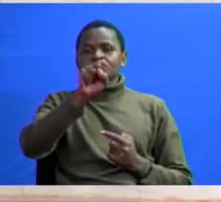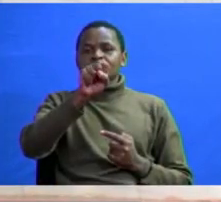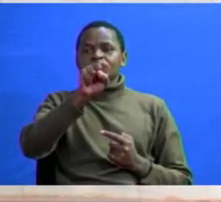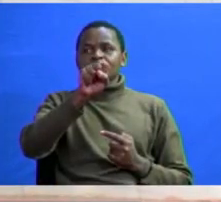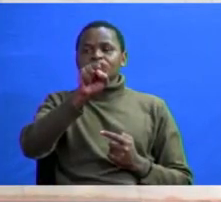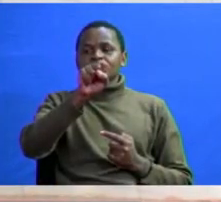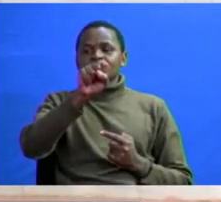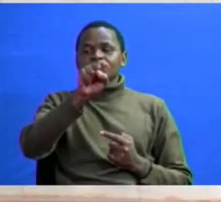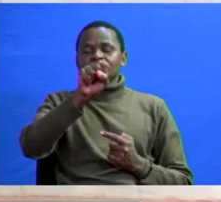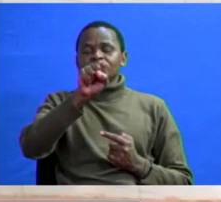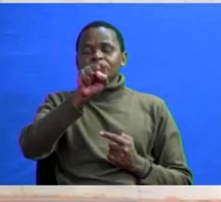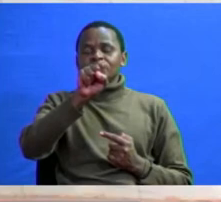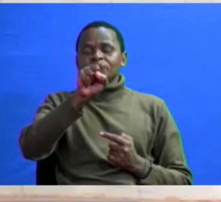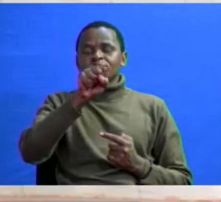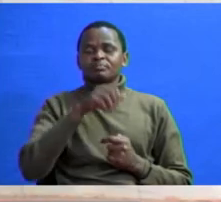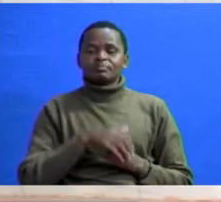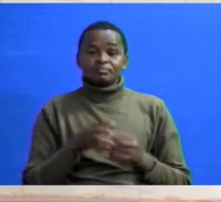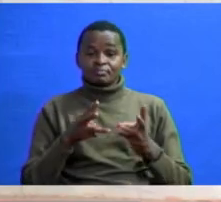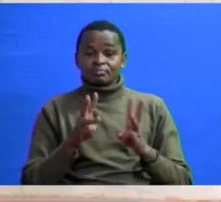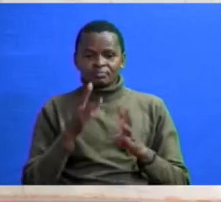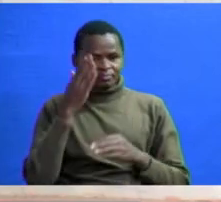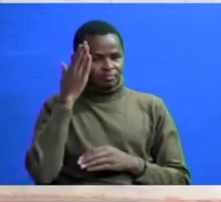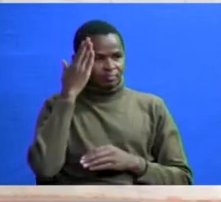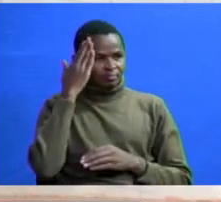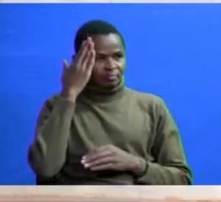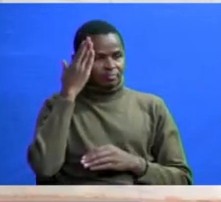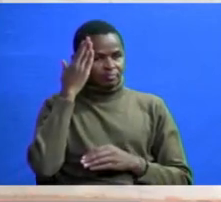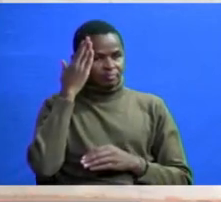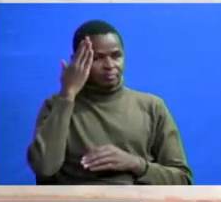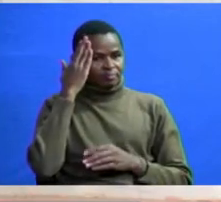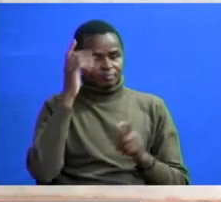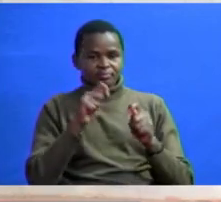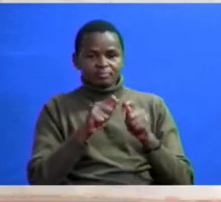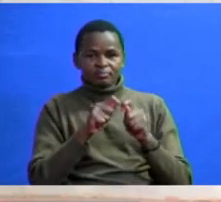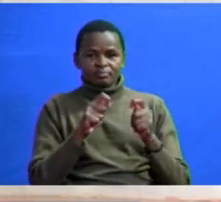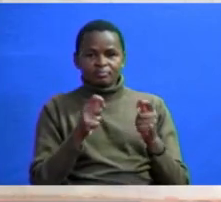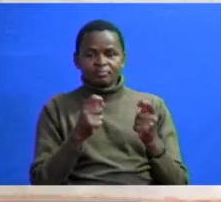as diagnosis, a way of identifying